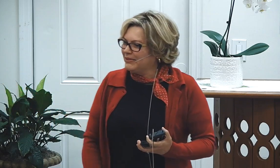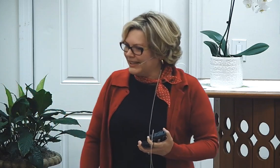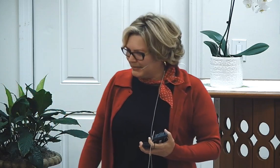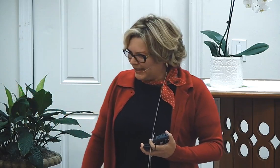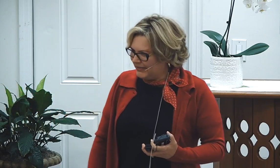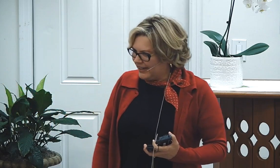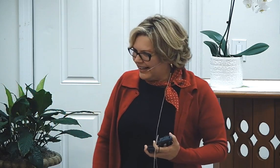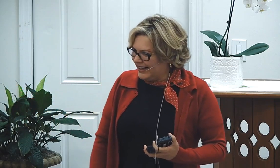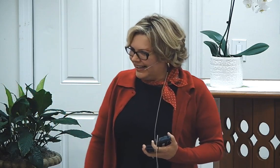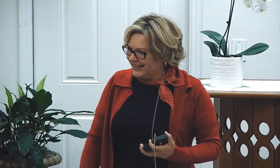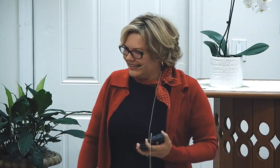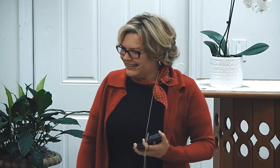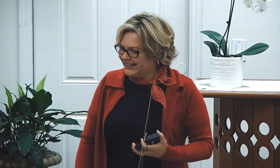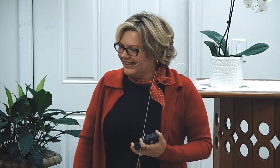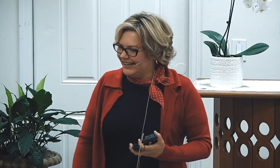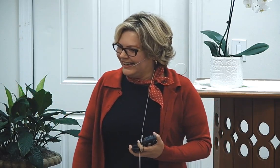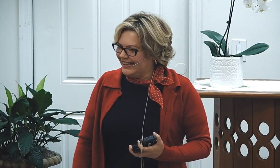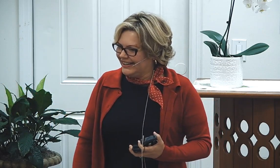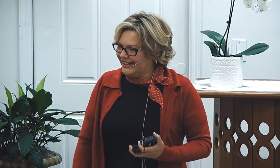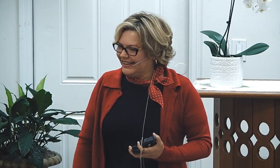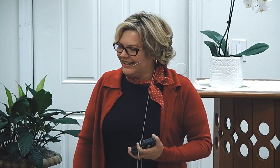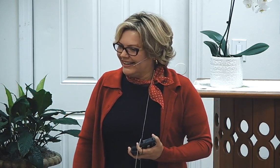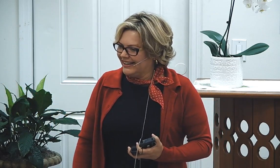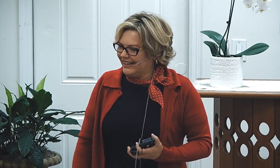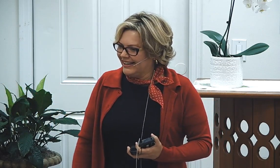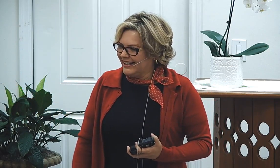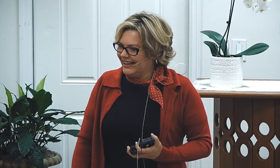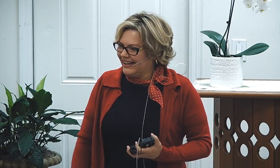The adolescents and adults.